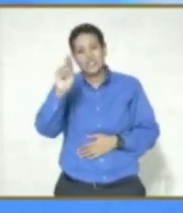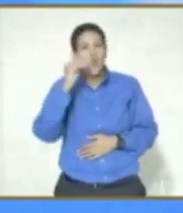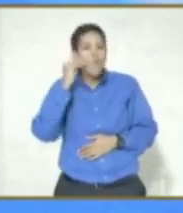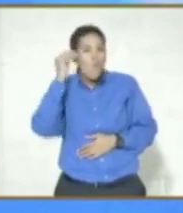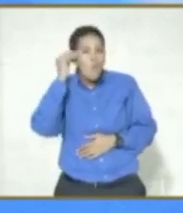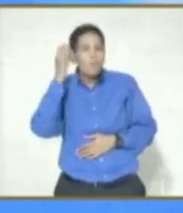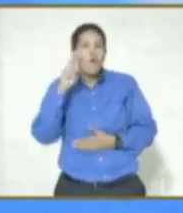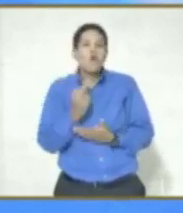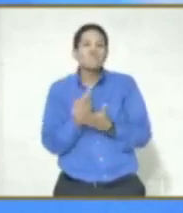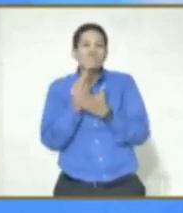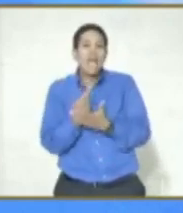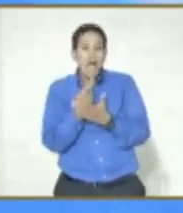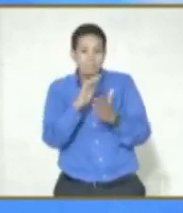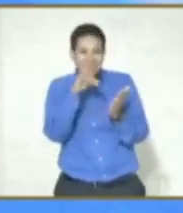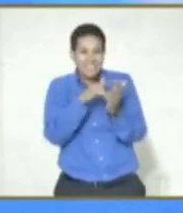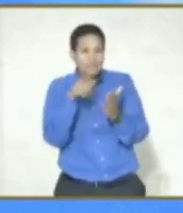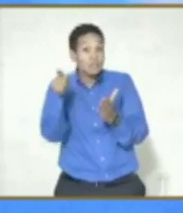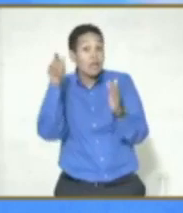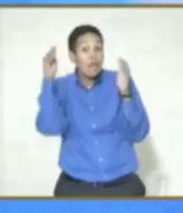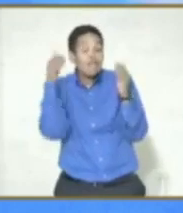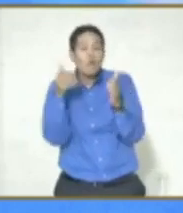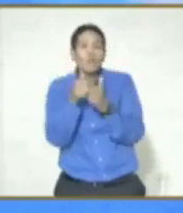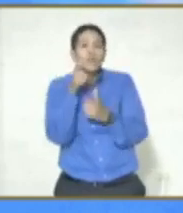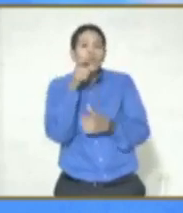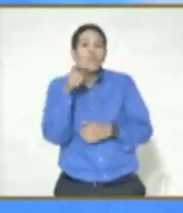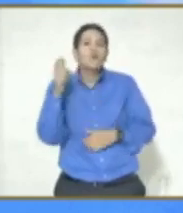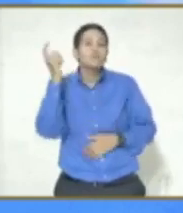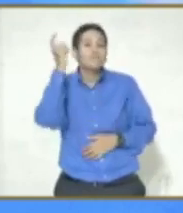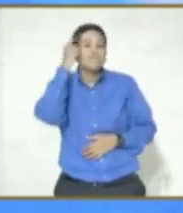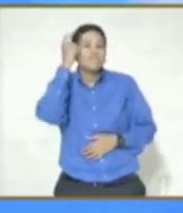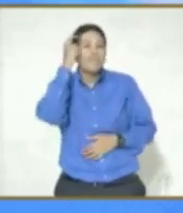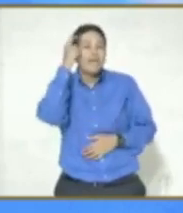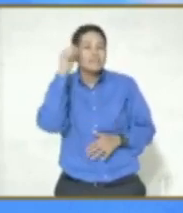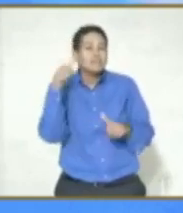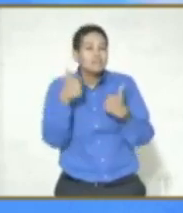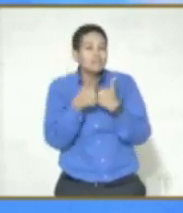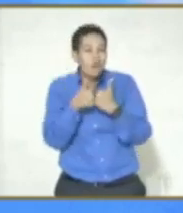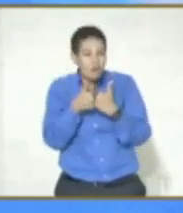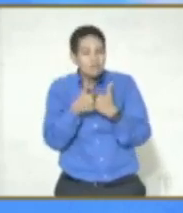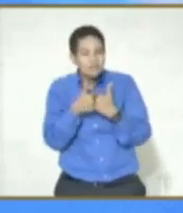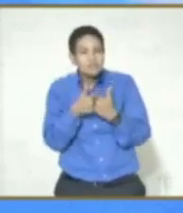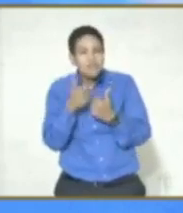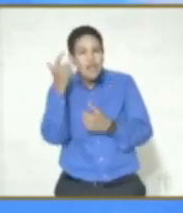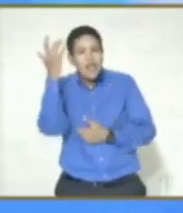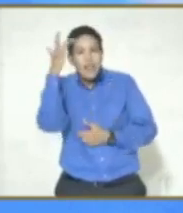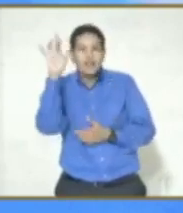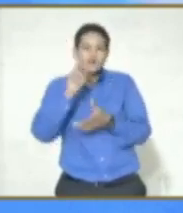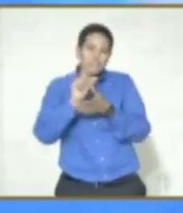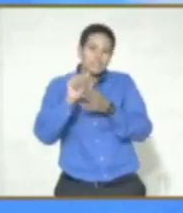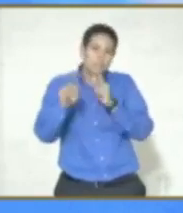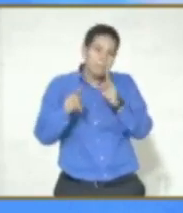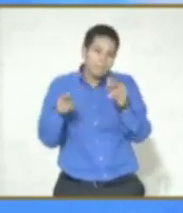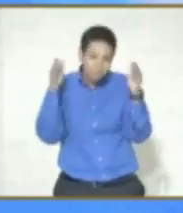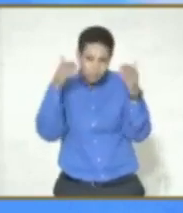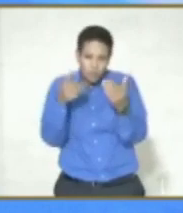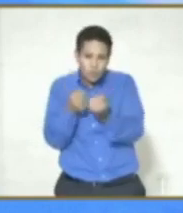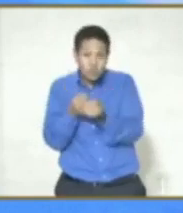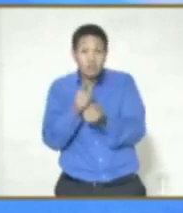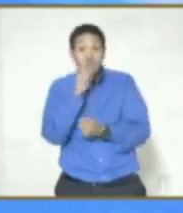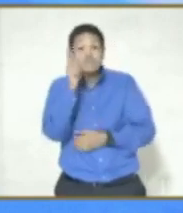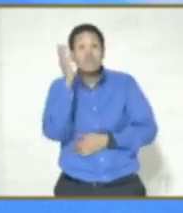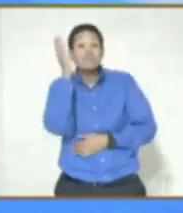Center. They deal mostly with the mentally challenged persons. It is actually a